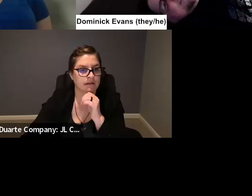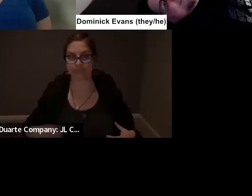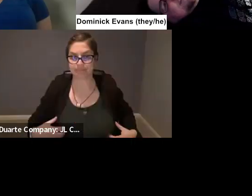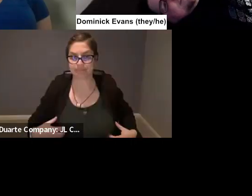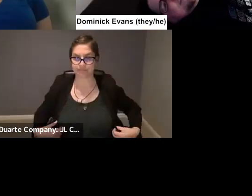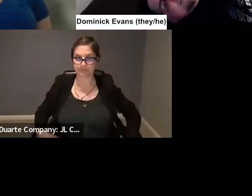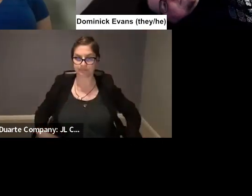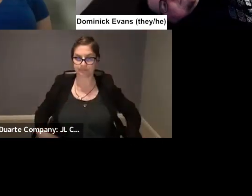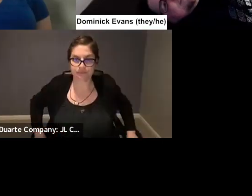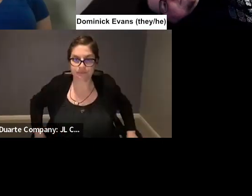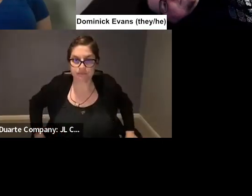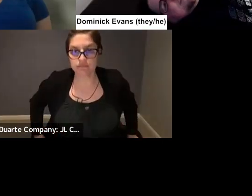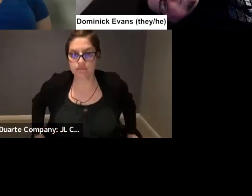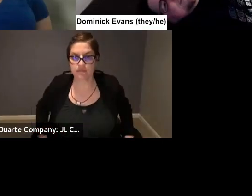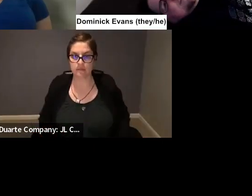because unfortunately, again,